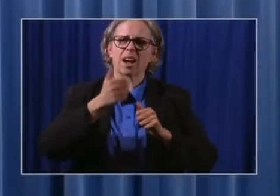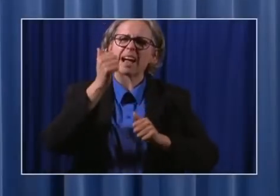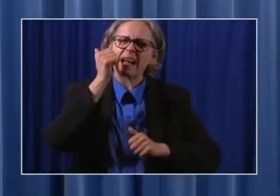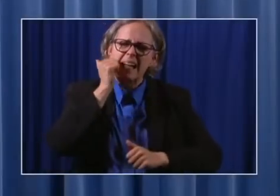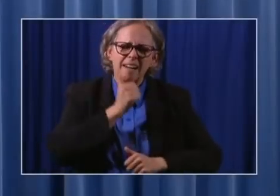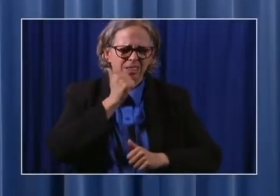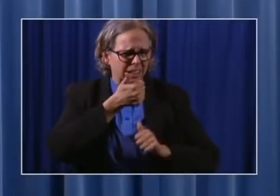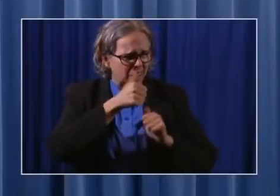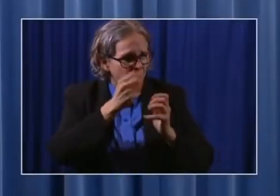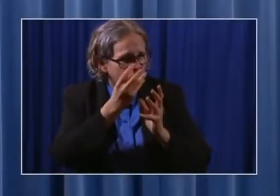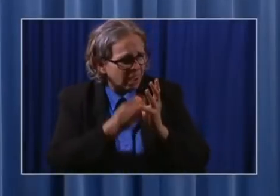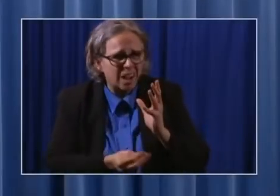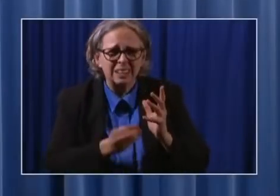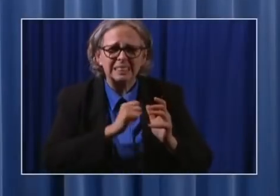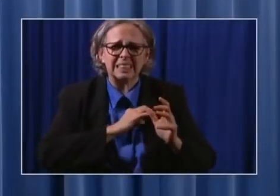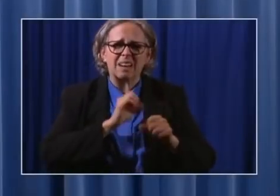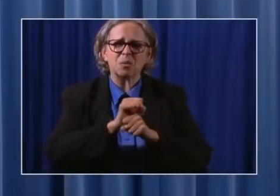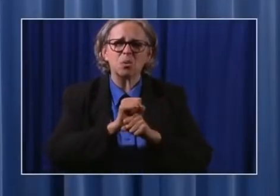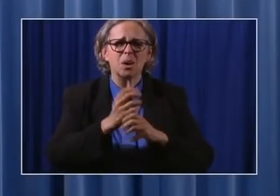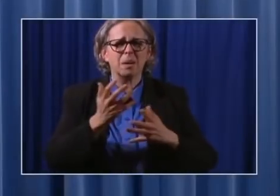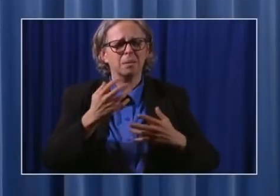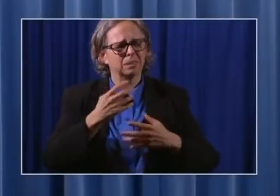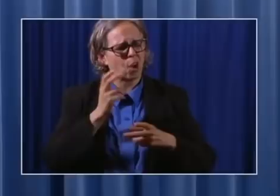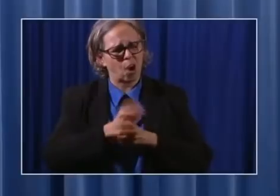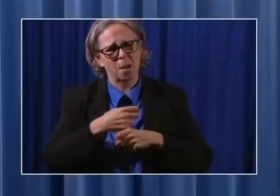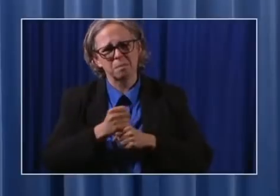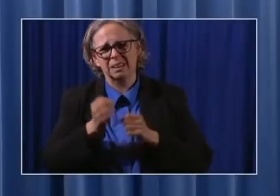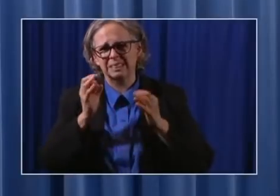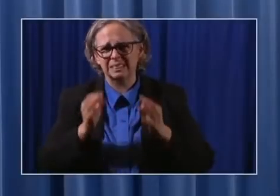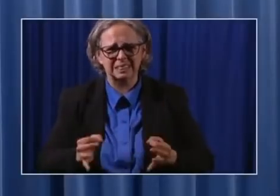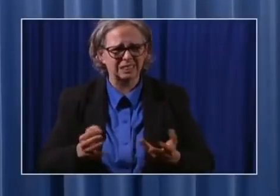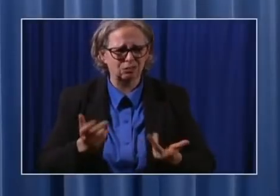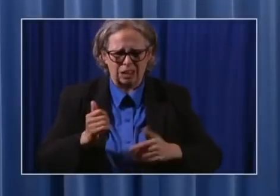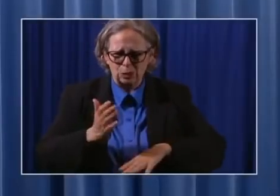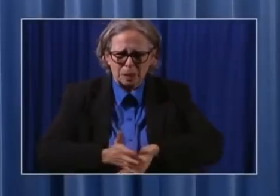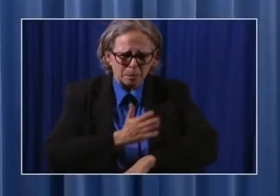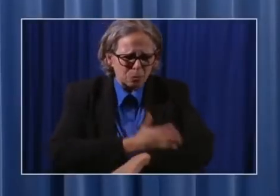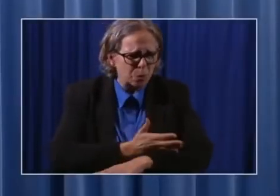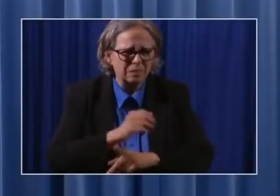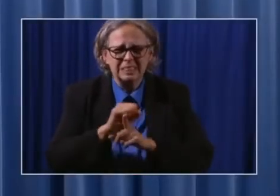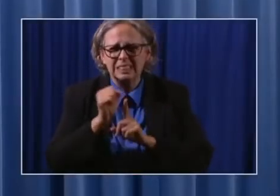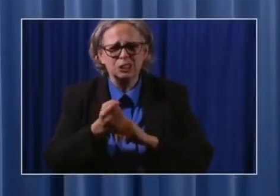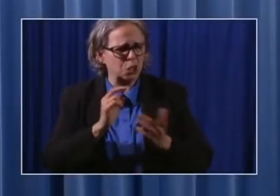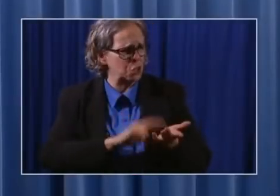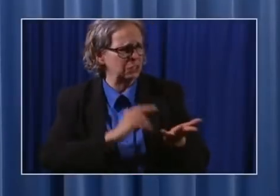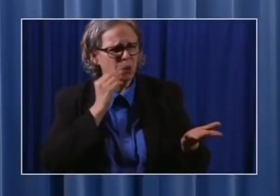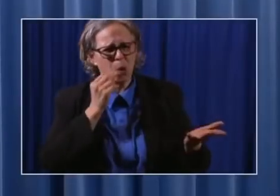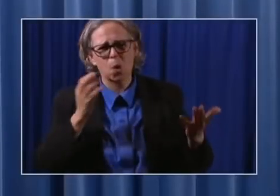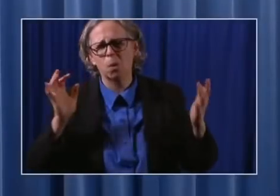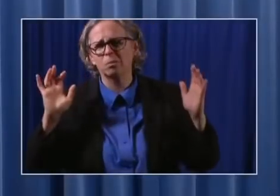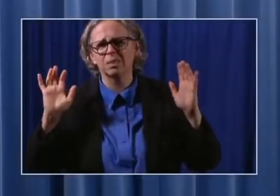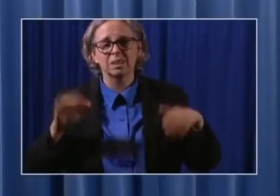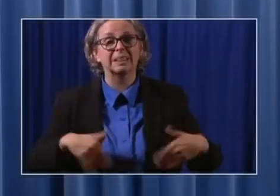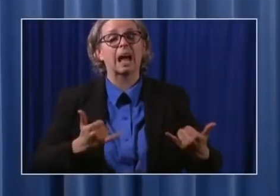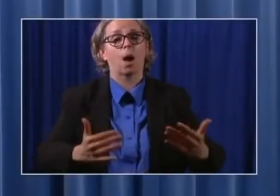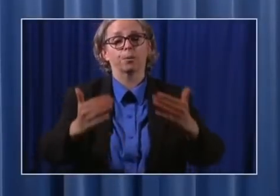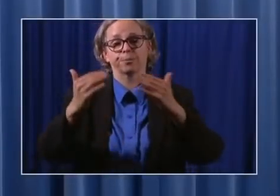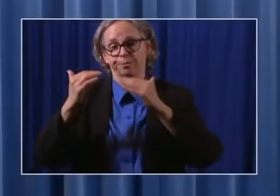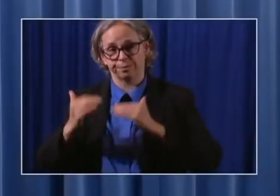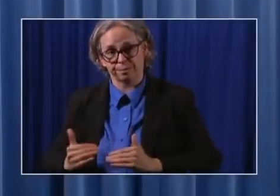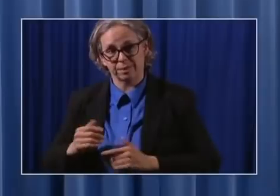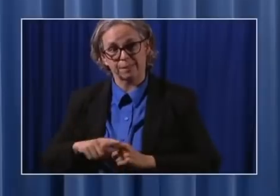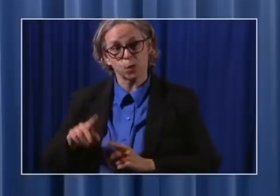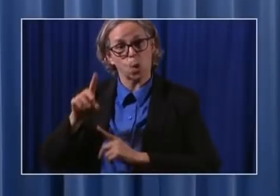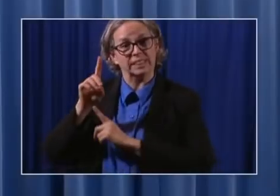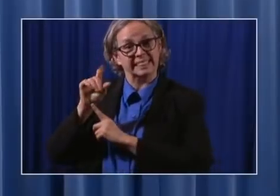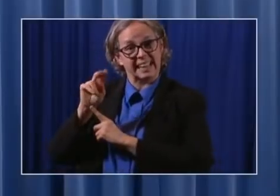try to do things that will make a difference in those nursing homes. As far as Dan McCarthy, look, Dan McCarthy